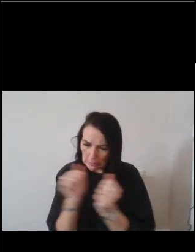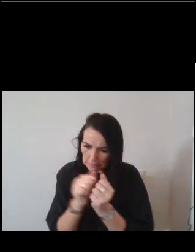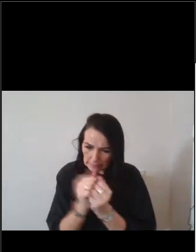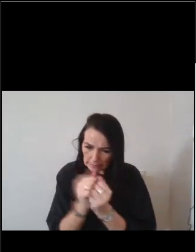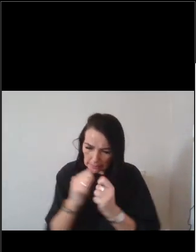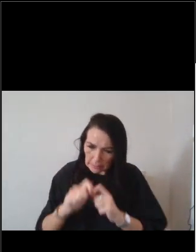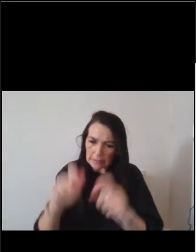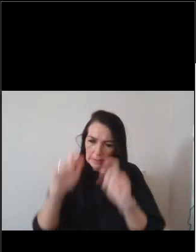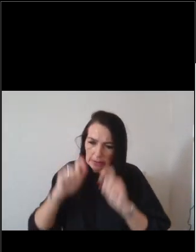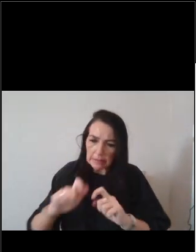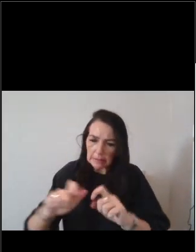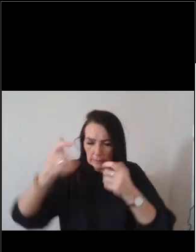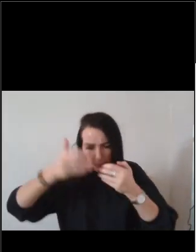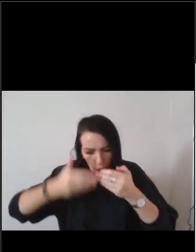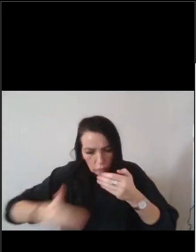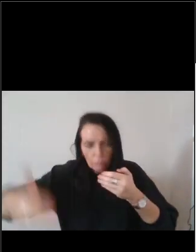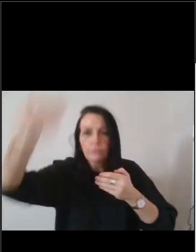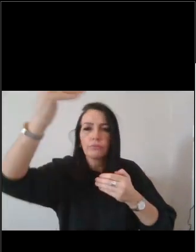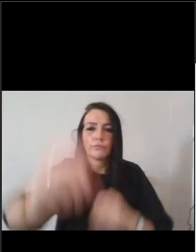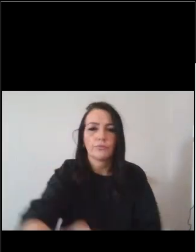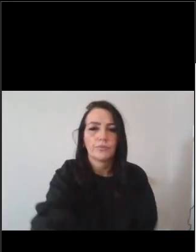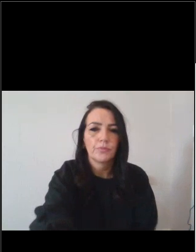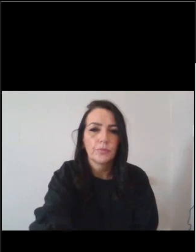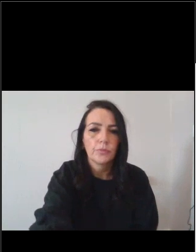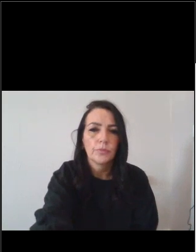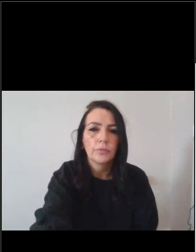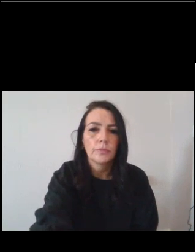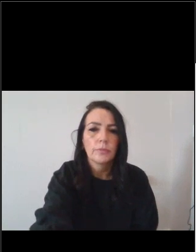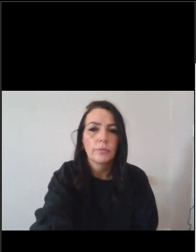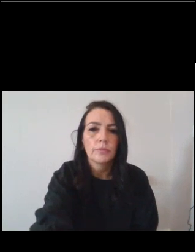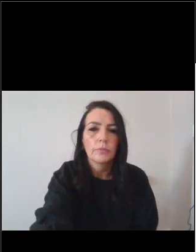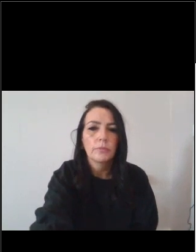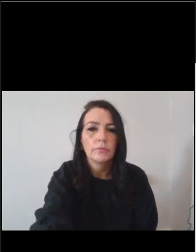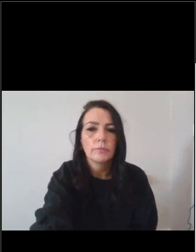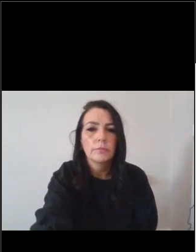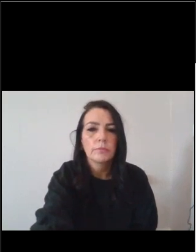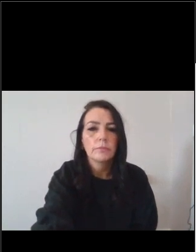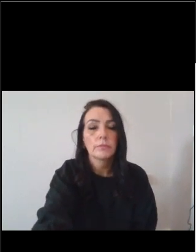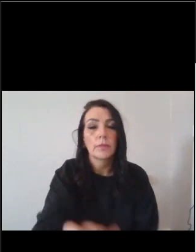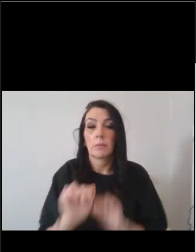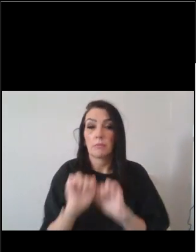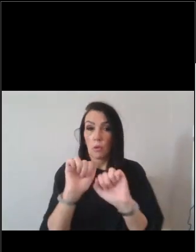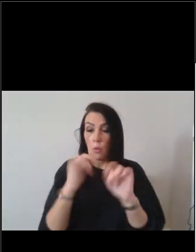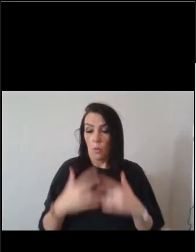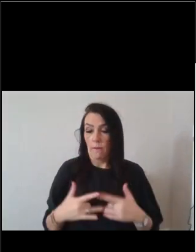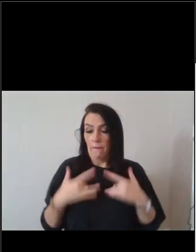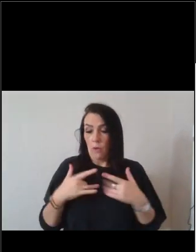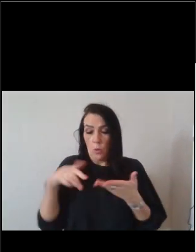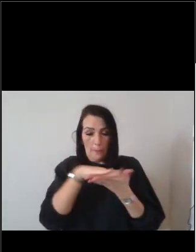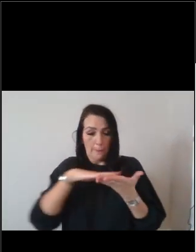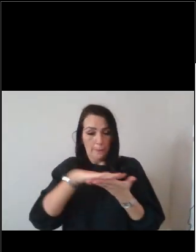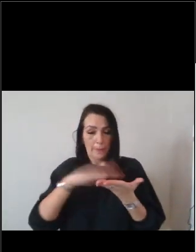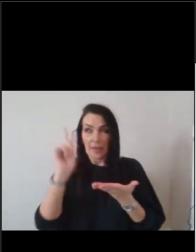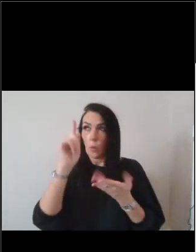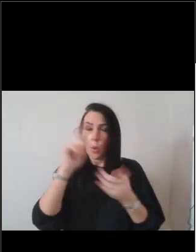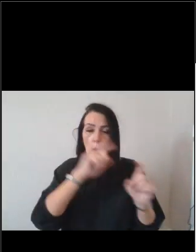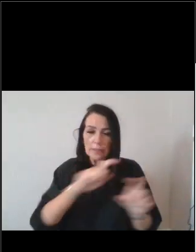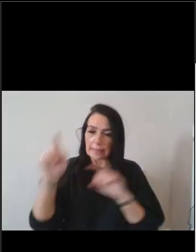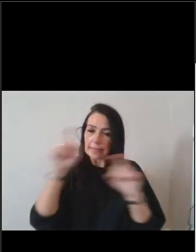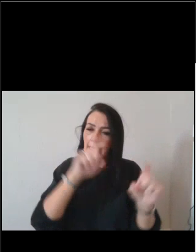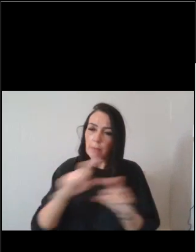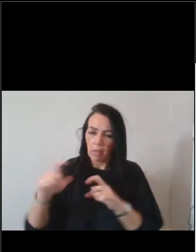conditions over the long term. Or you might have your own version, but ultimately what all these definitions are trying to capture is